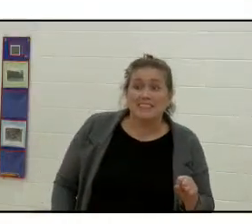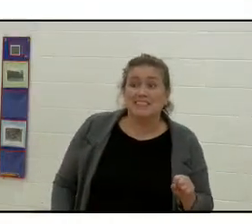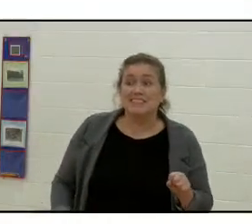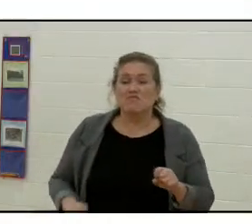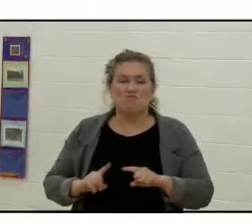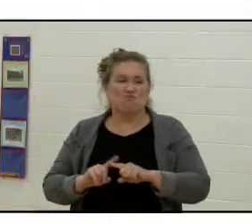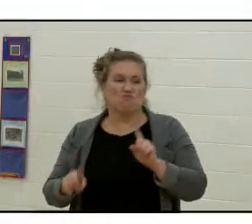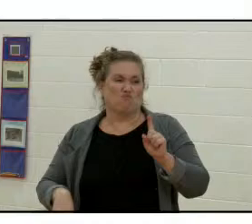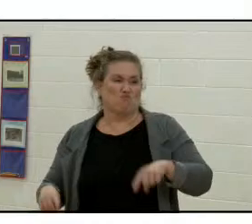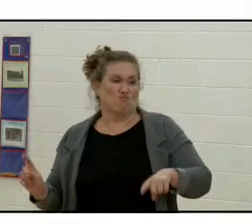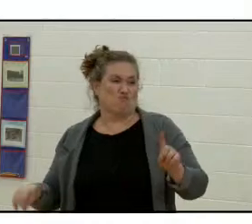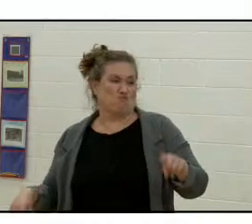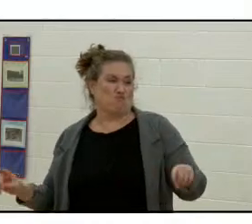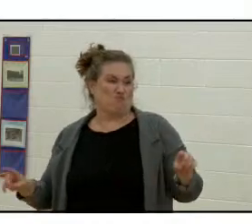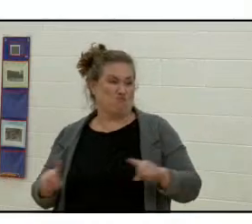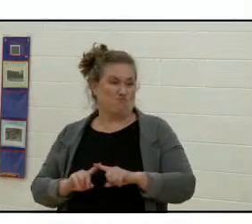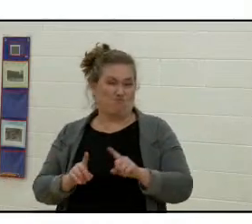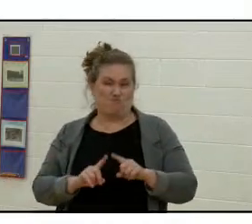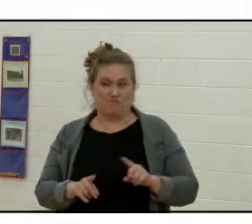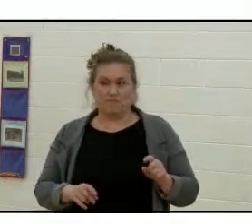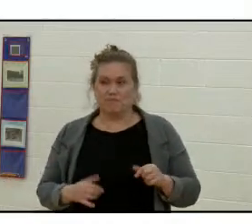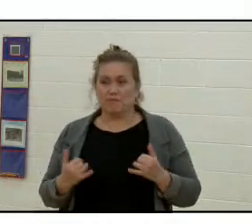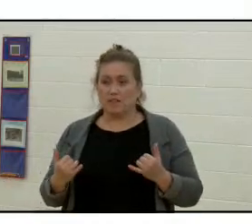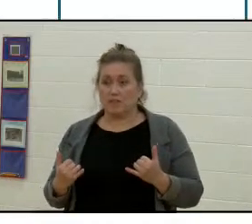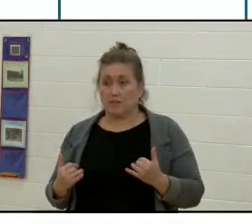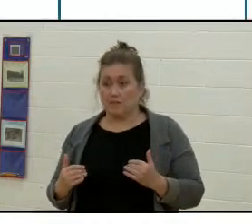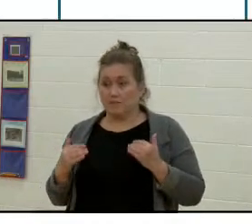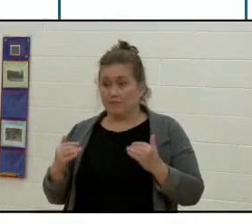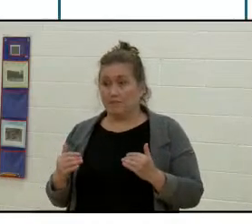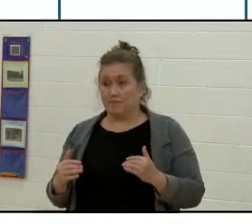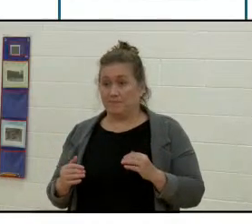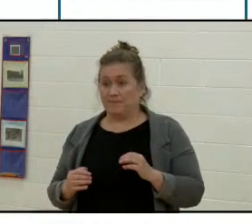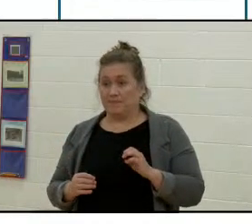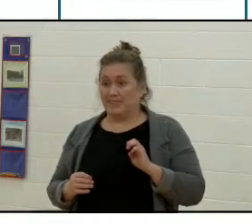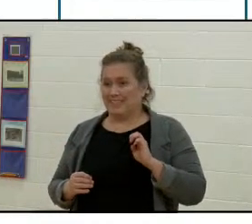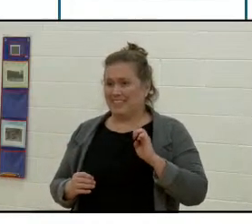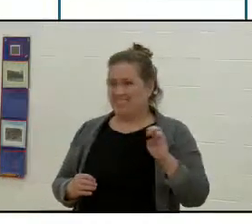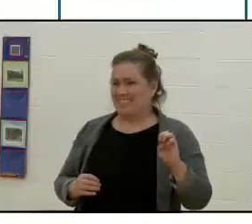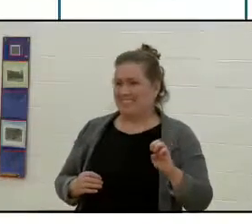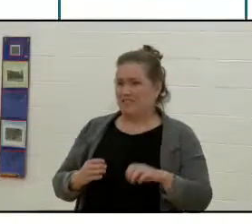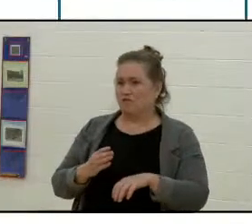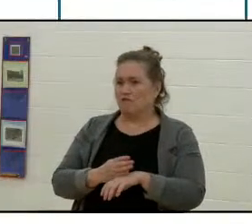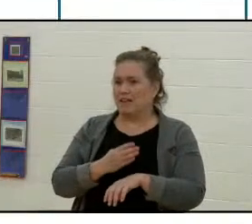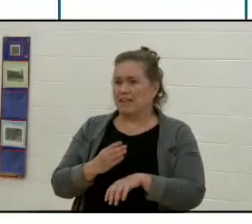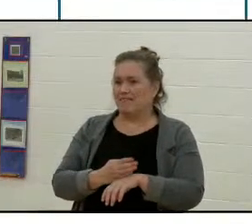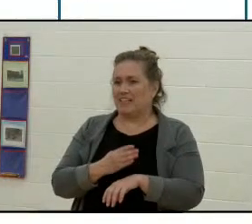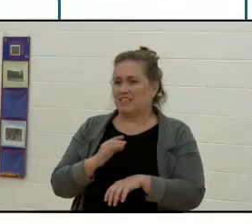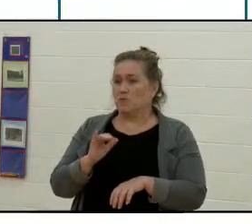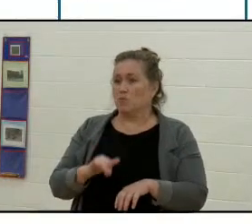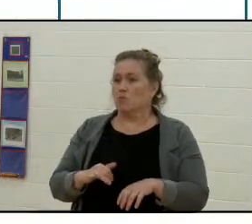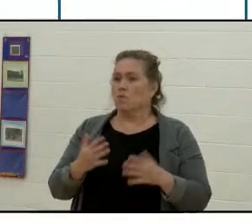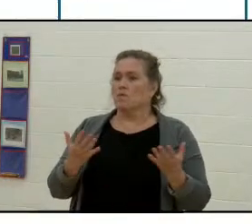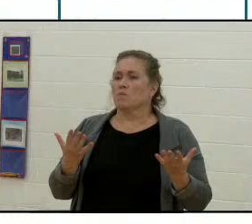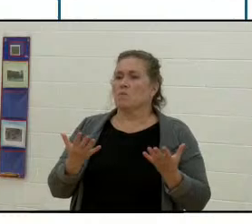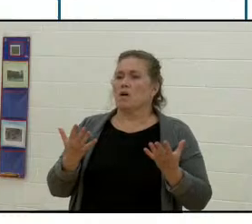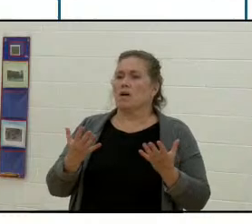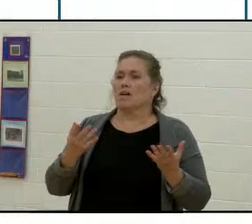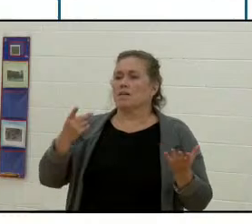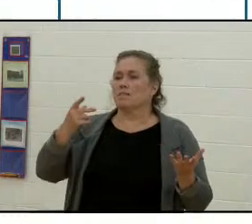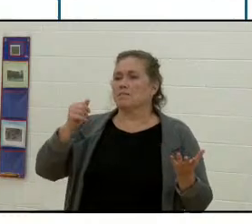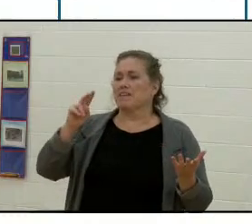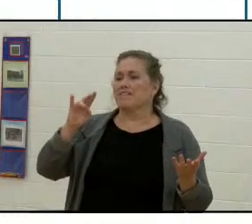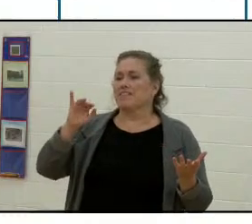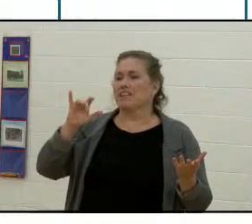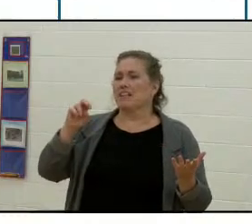continuing eastward, we have renovations to the existing pavilion. So the renovations